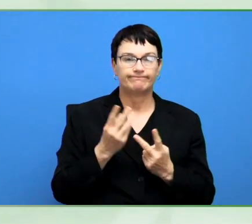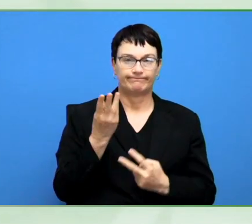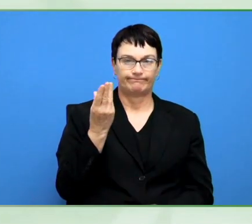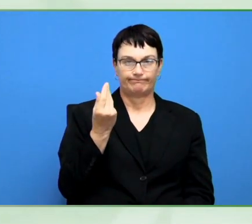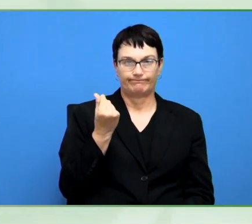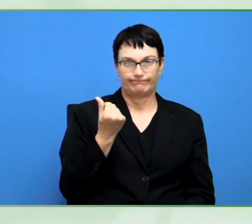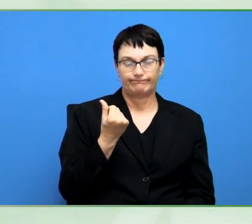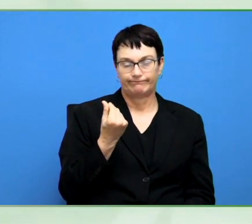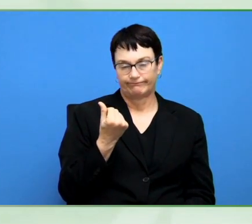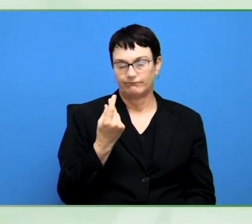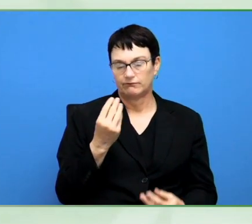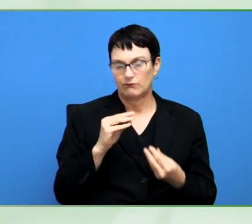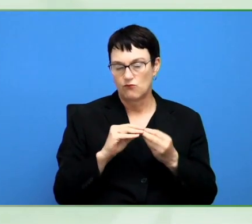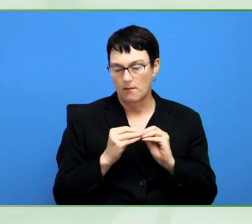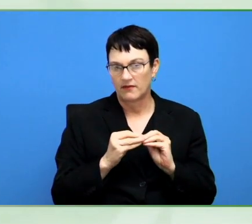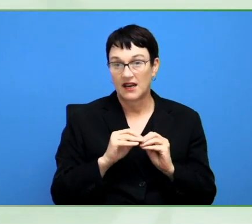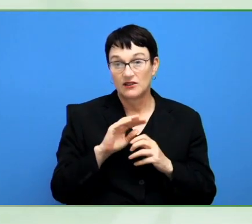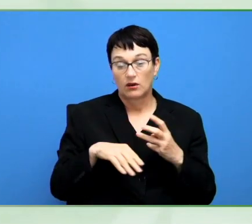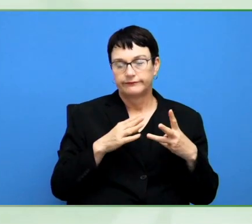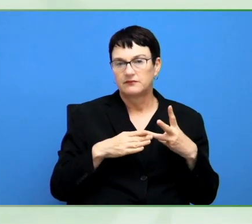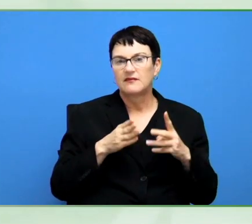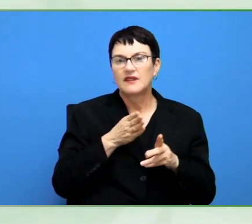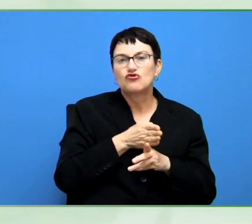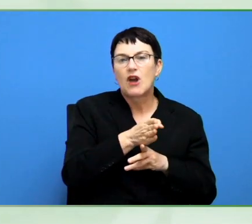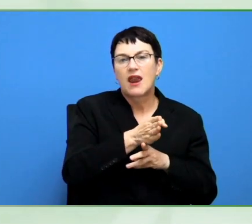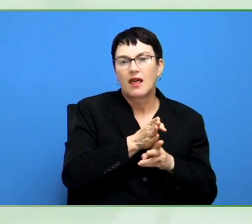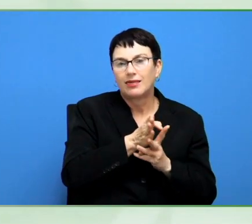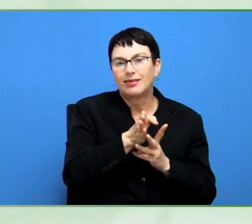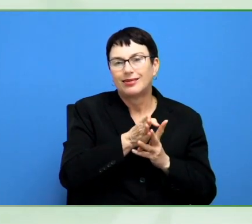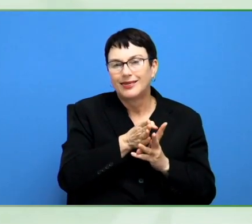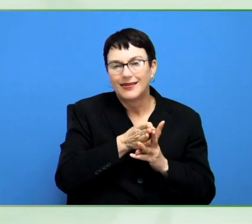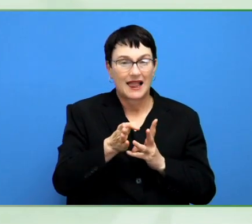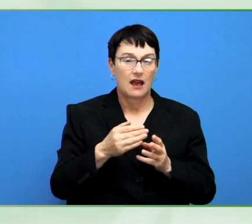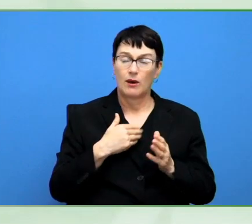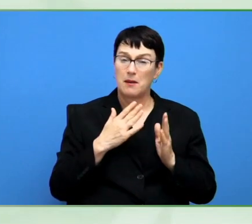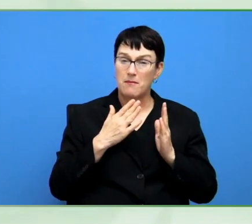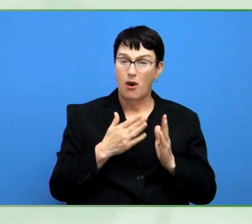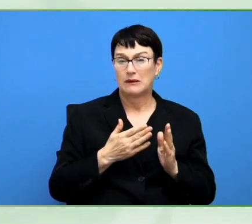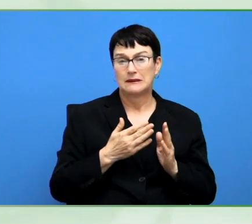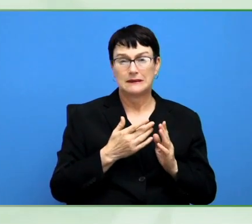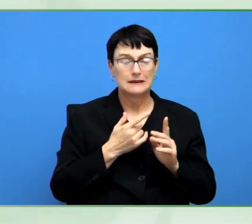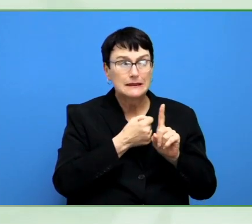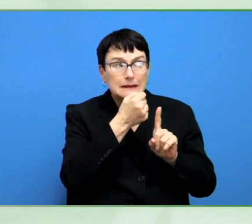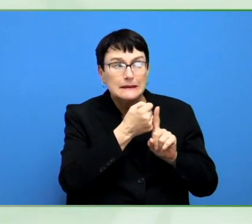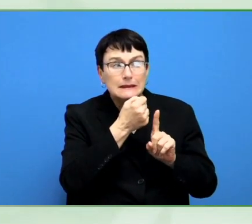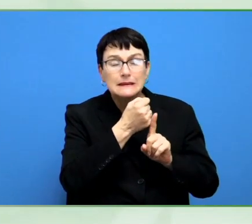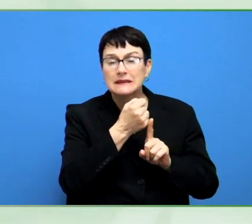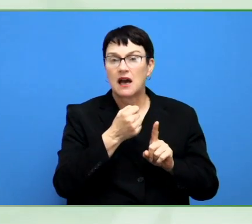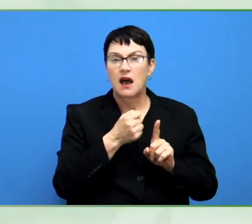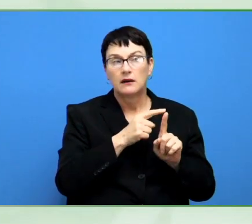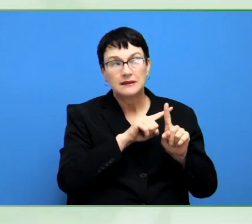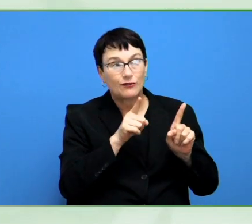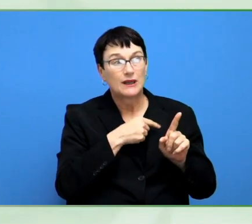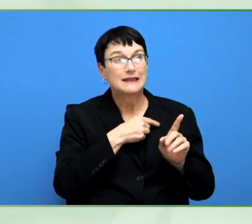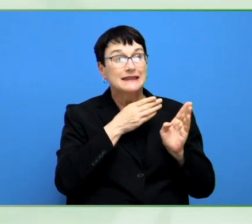point, as I explained, the channels. I guess we need a lot of lobbying, a lot of support, a lot of channels to make